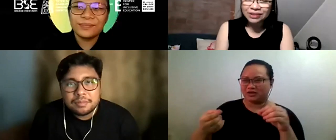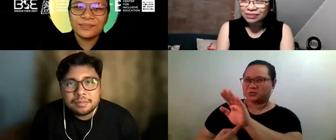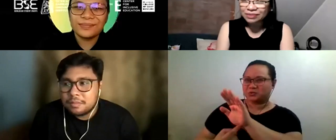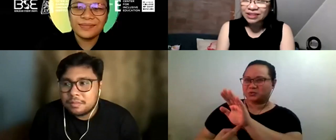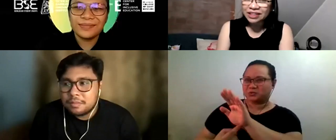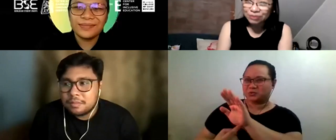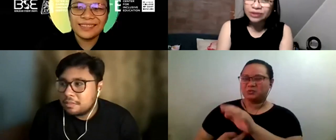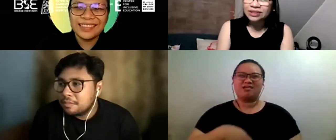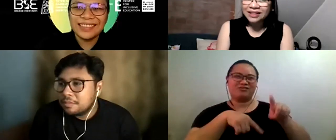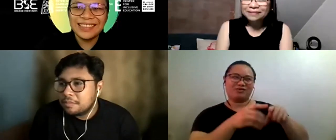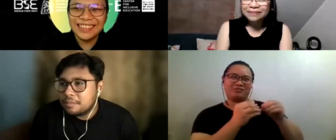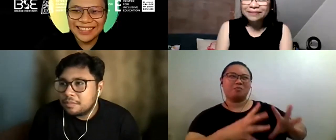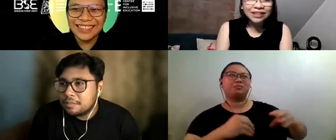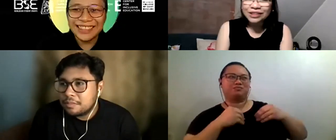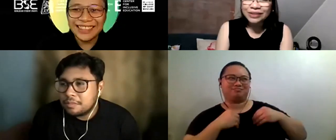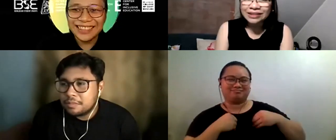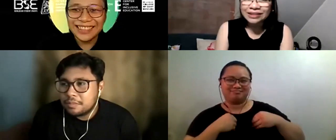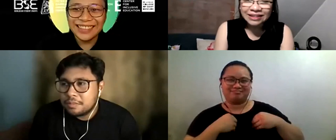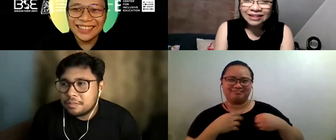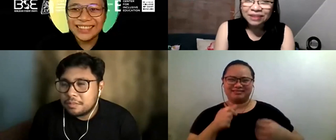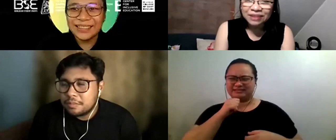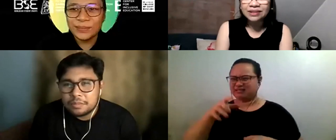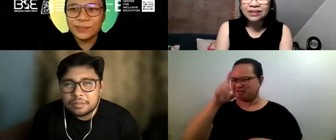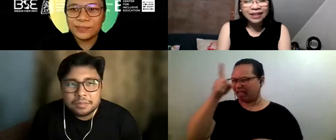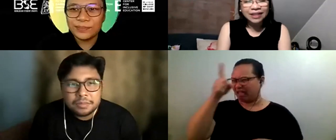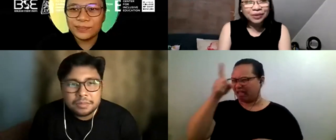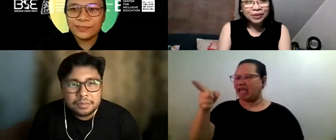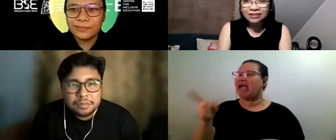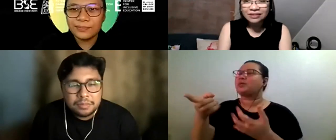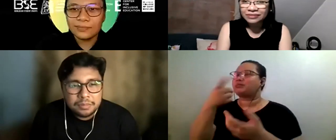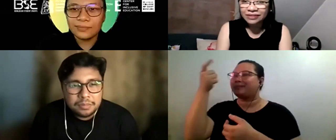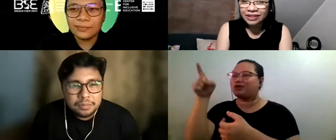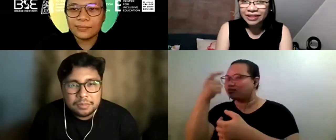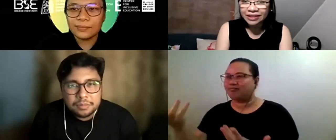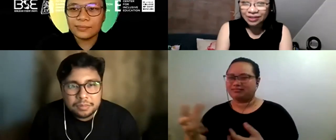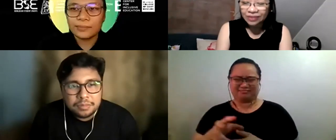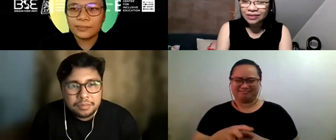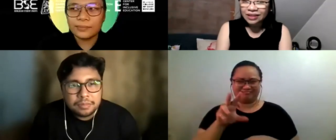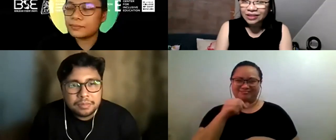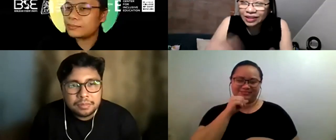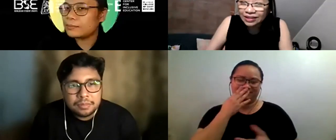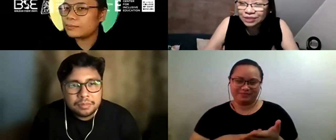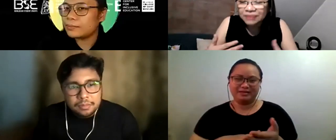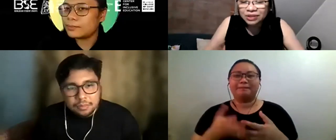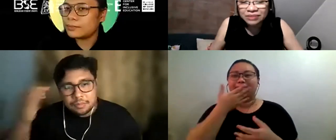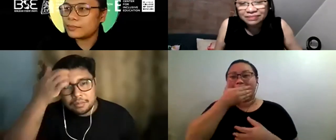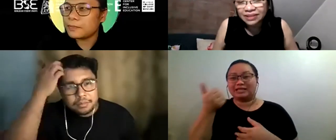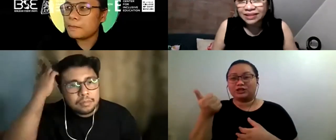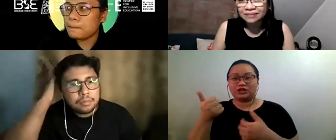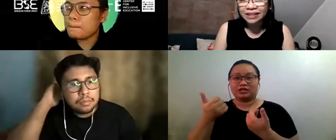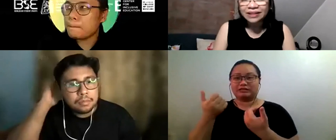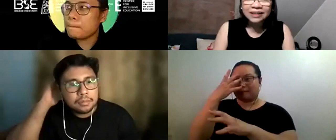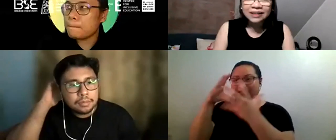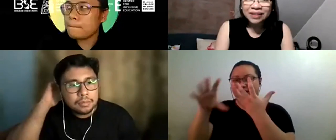naman magsisermon. But you can teach people ways of learning, you know. You teach people how to be empathetic